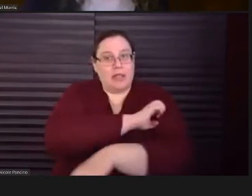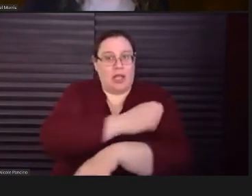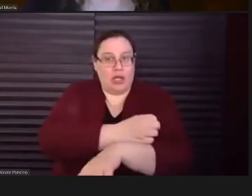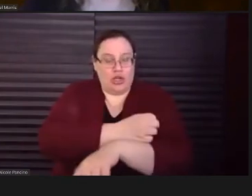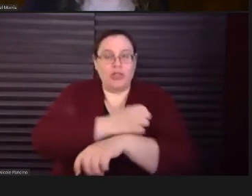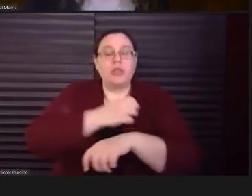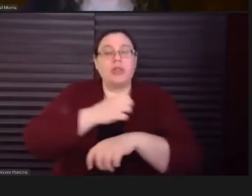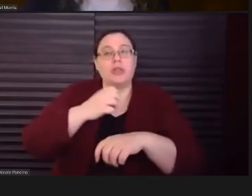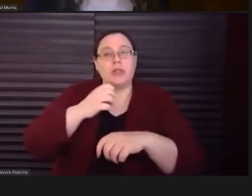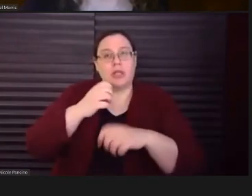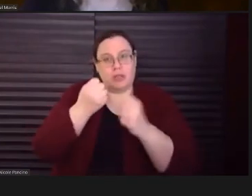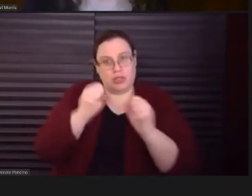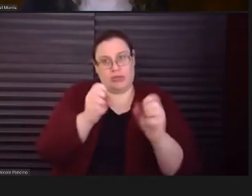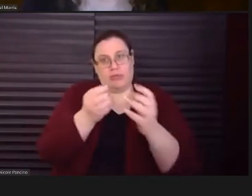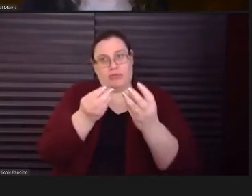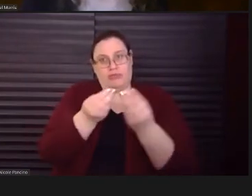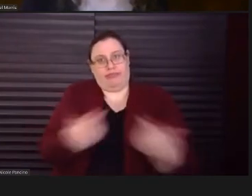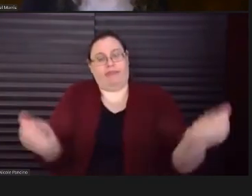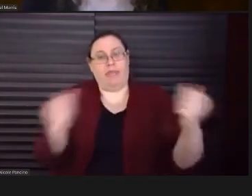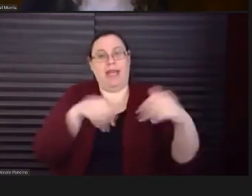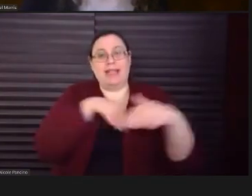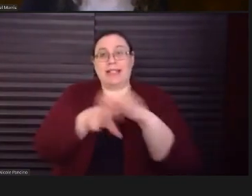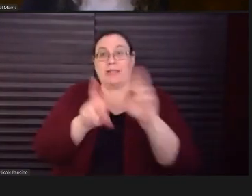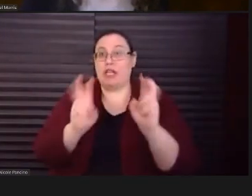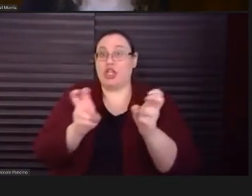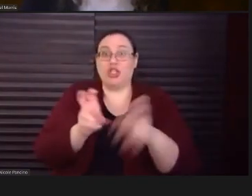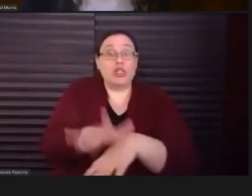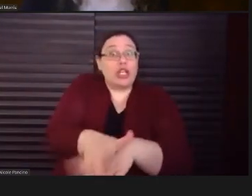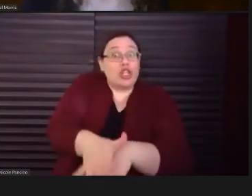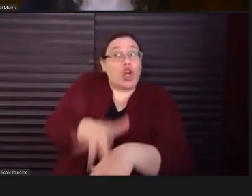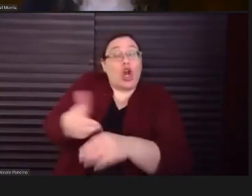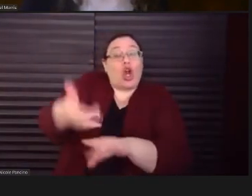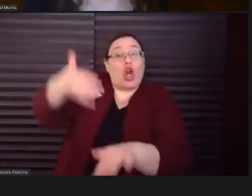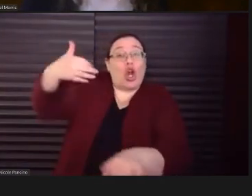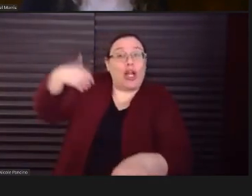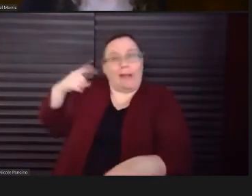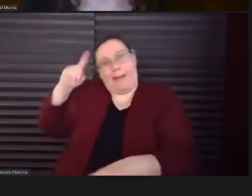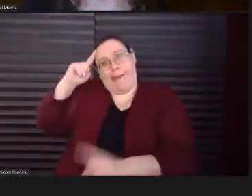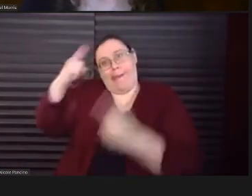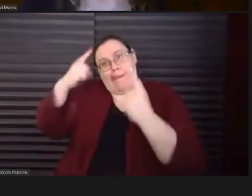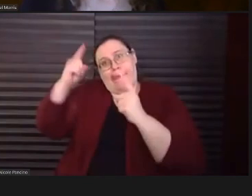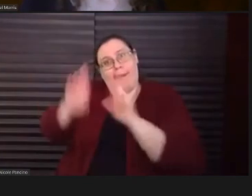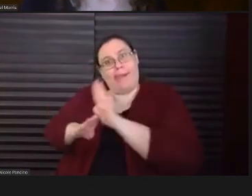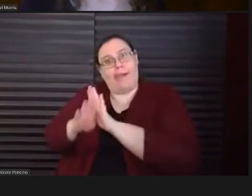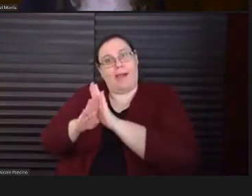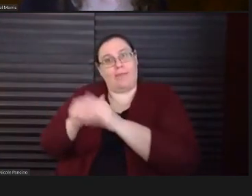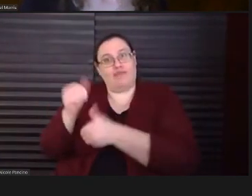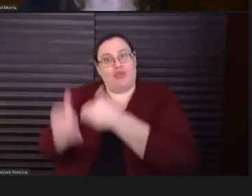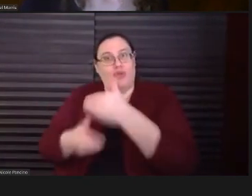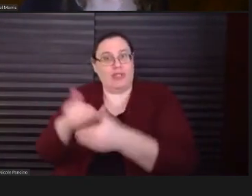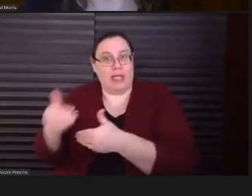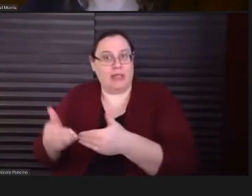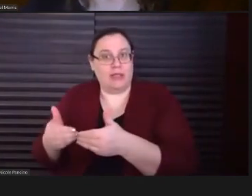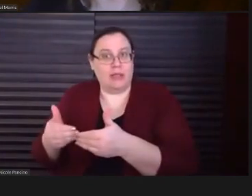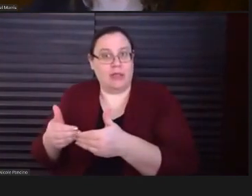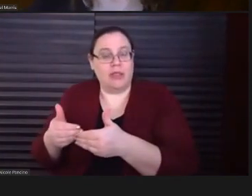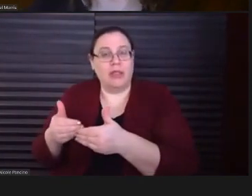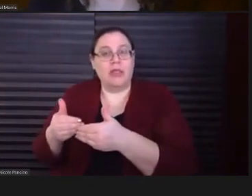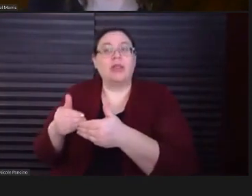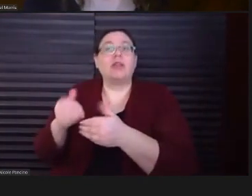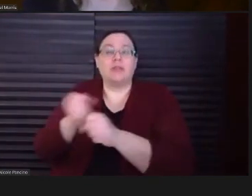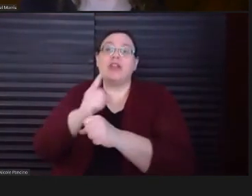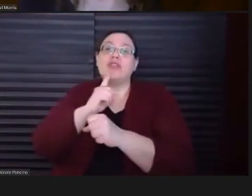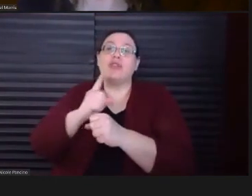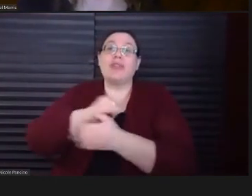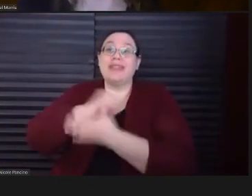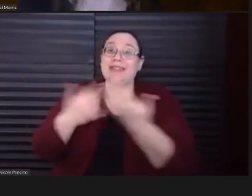addressing accessibility issues as early in the ideation process as you can, to make sure that you then get an accessible